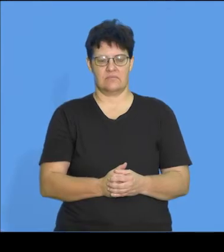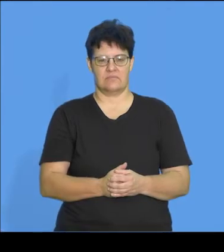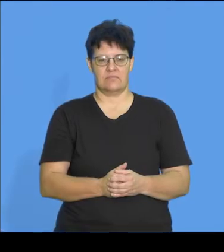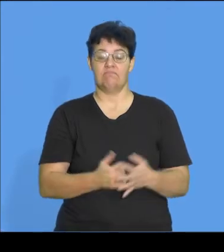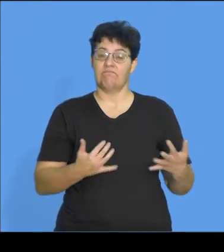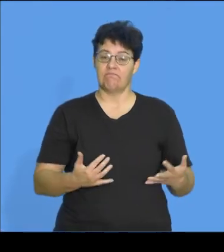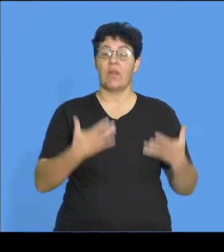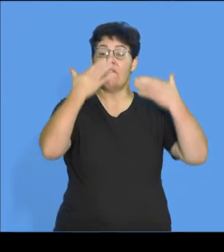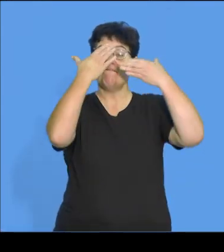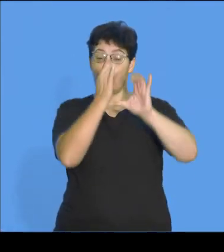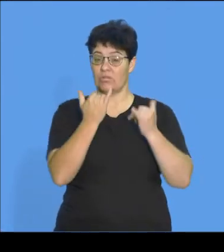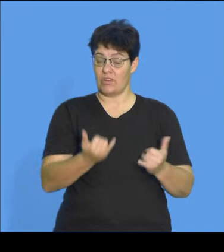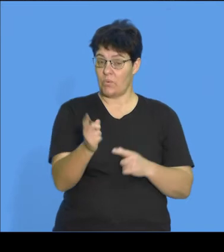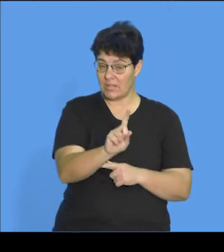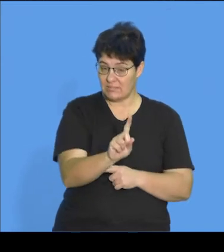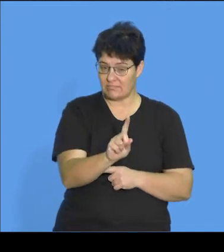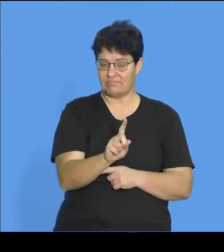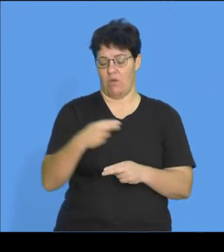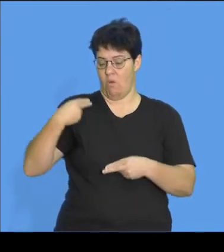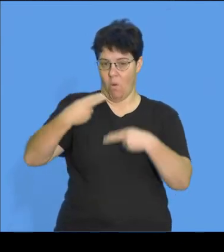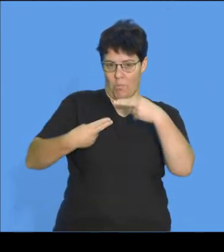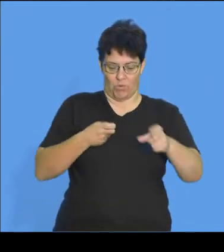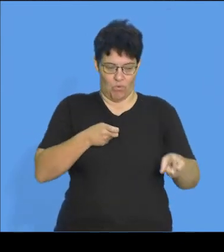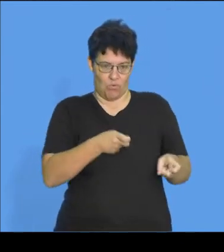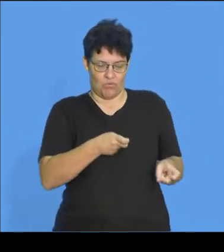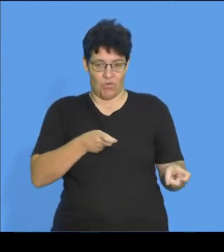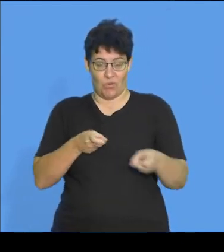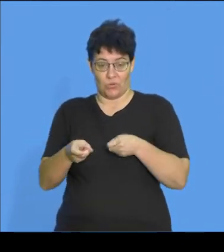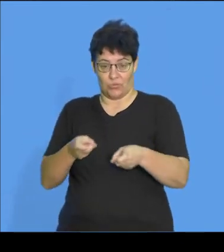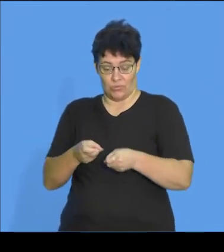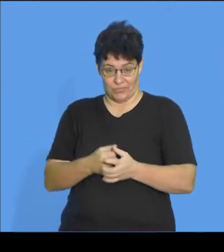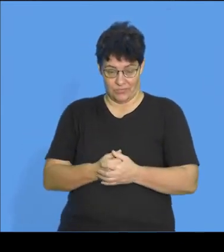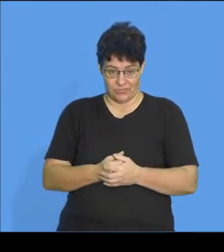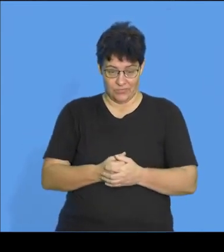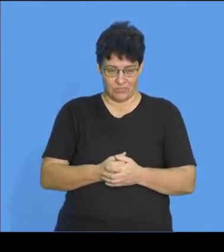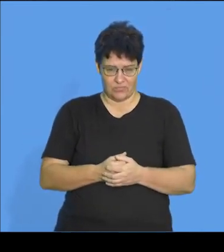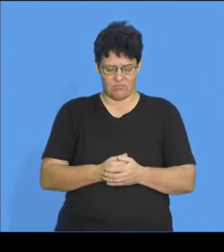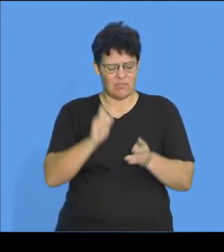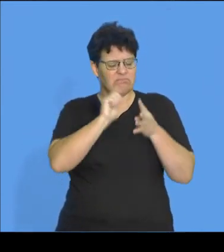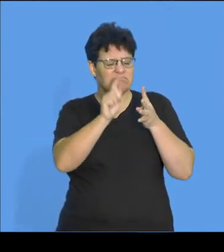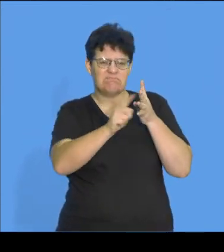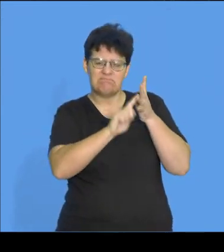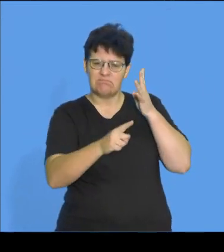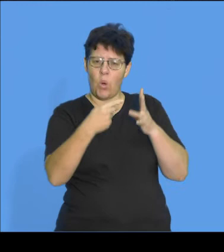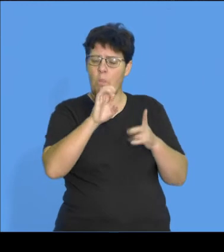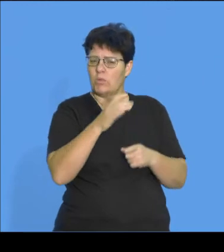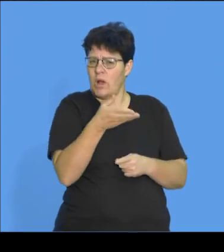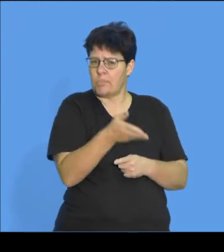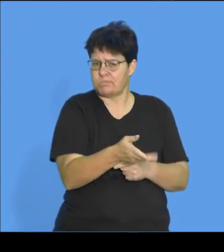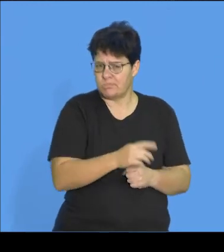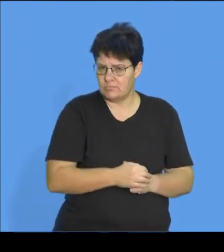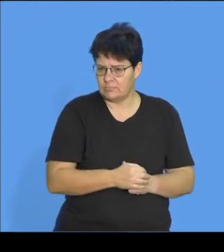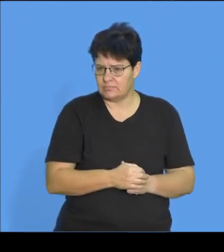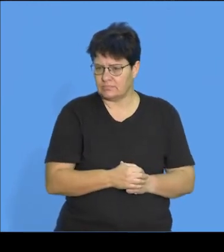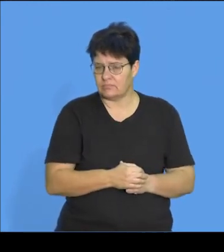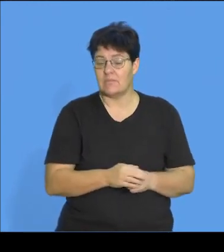So the focus is on the hormonal control. We're going to spend some time looking at the different hormones. We're going to understand the